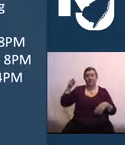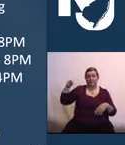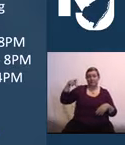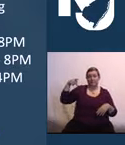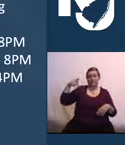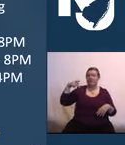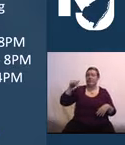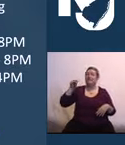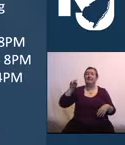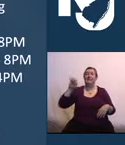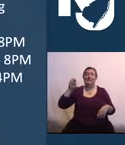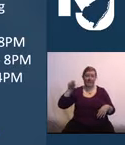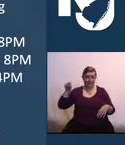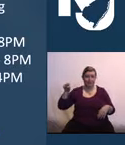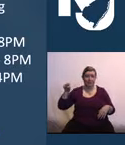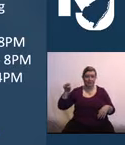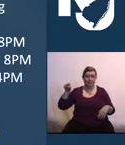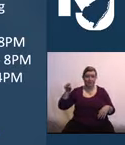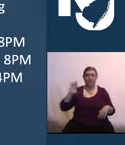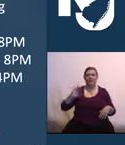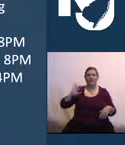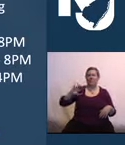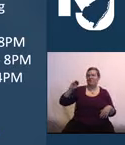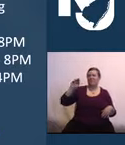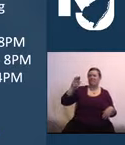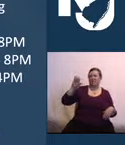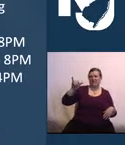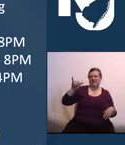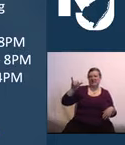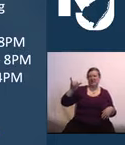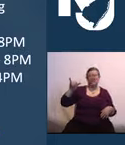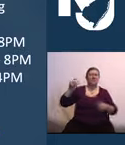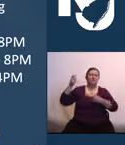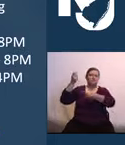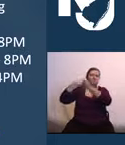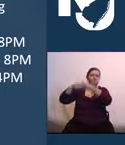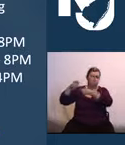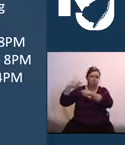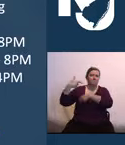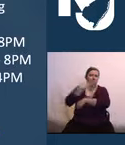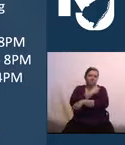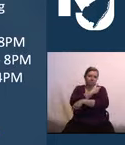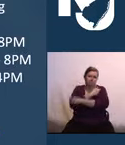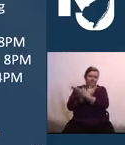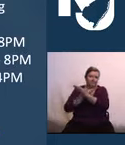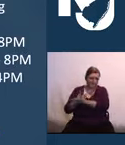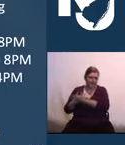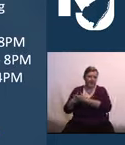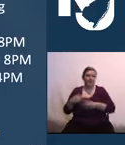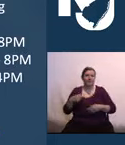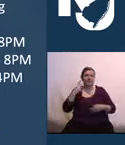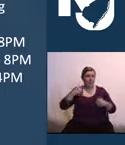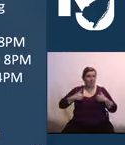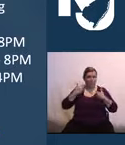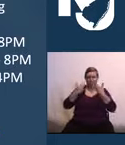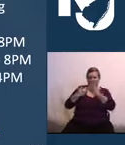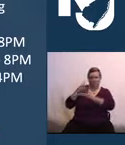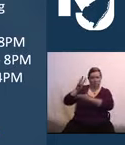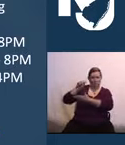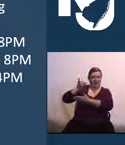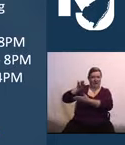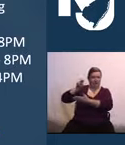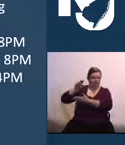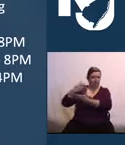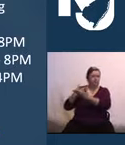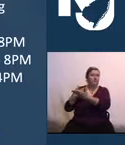is located within the former Macy's department store at 1210 Hamburg Turnpike in Wayne, New Jersey. It is